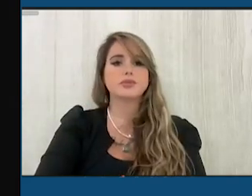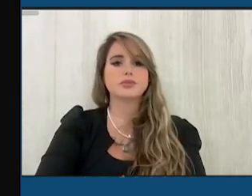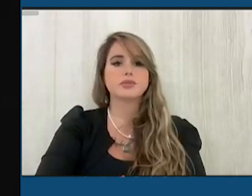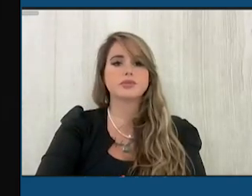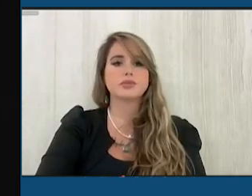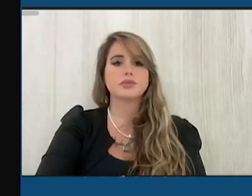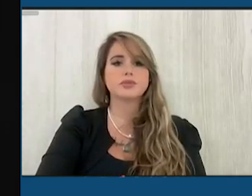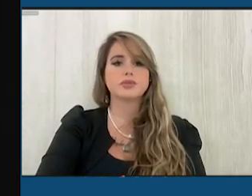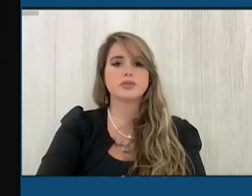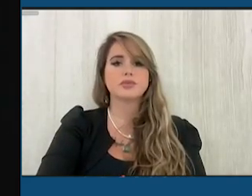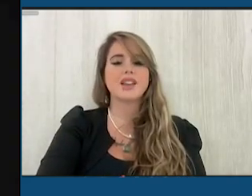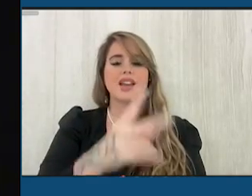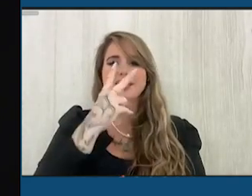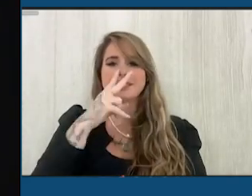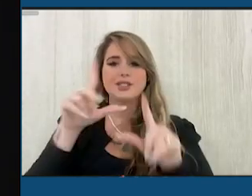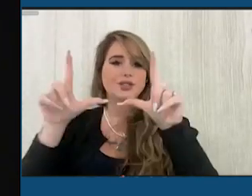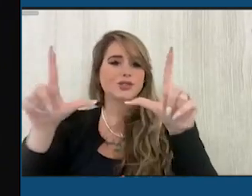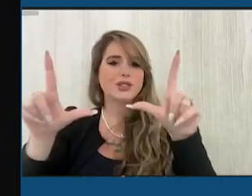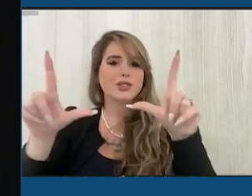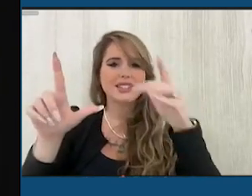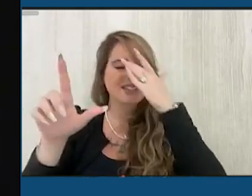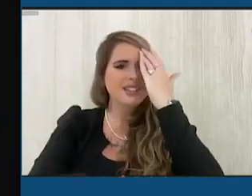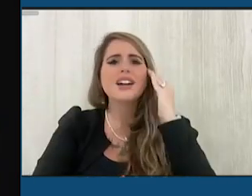there. There it is.